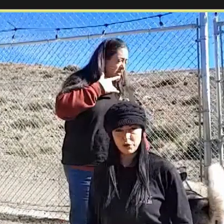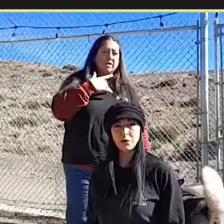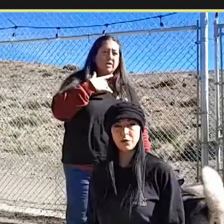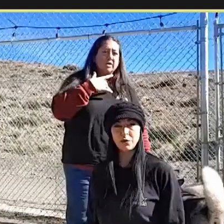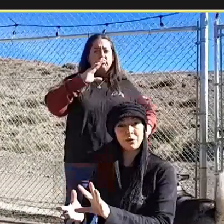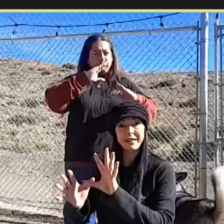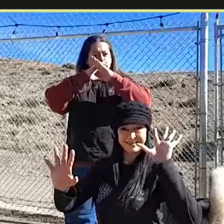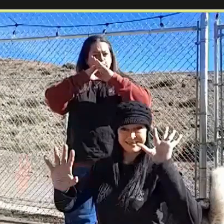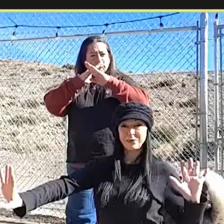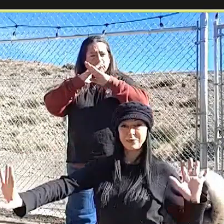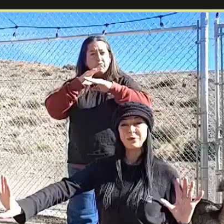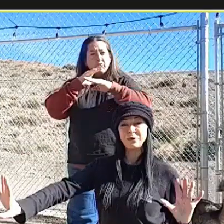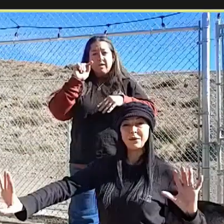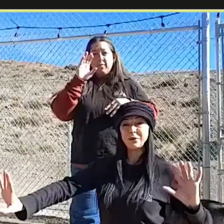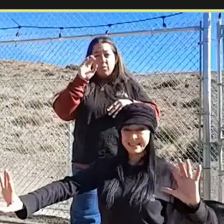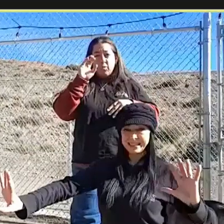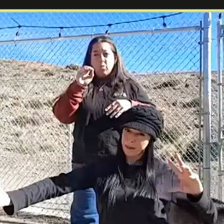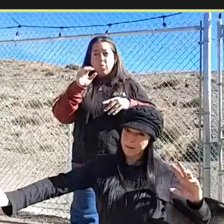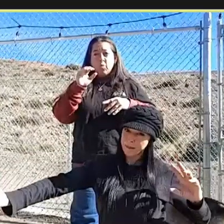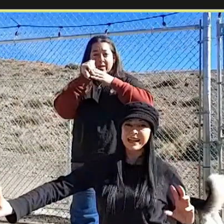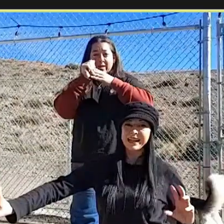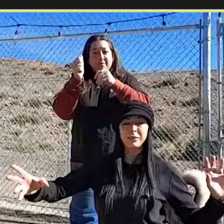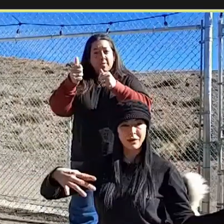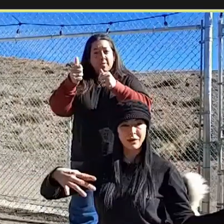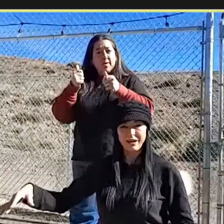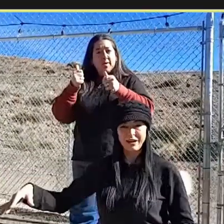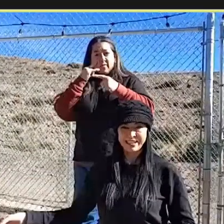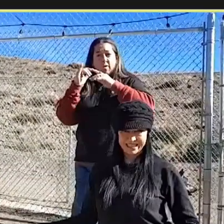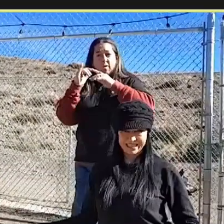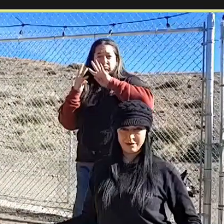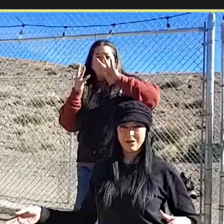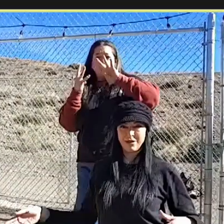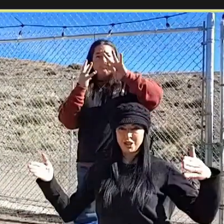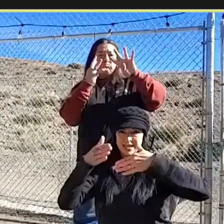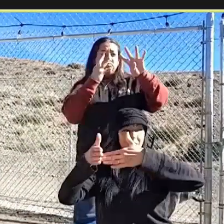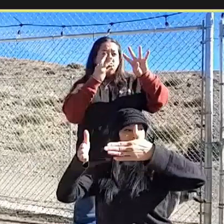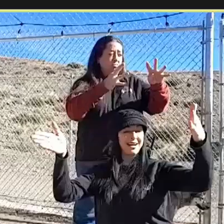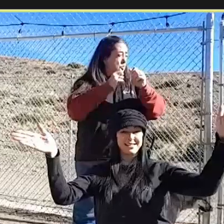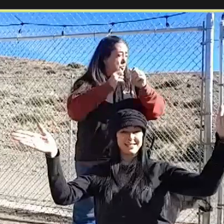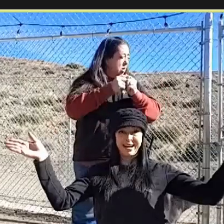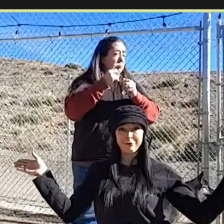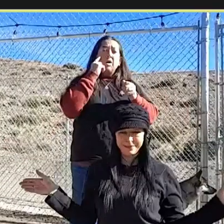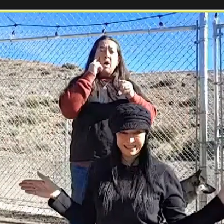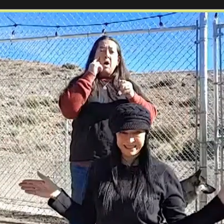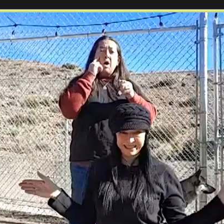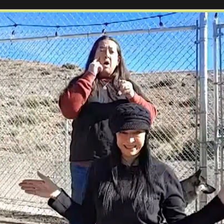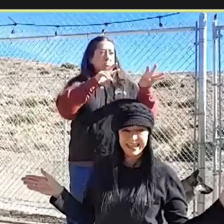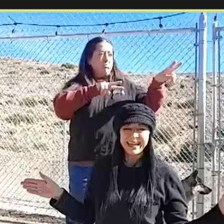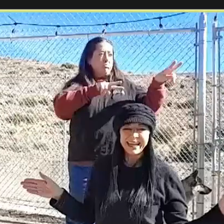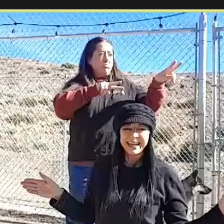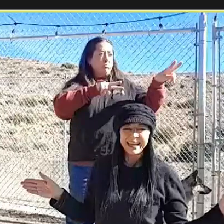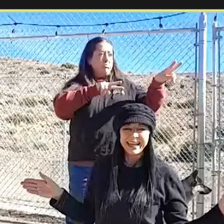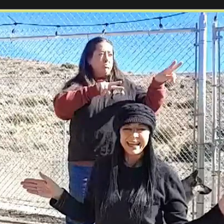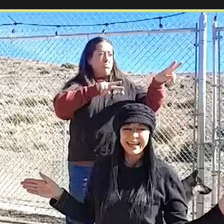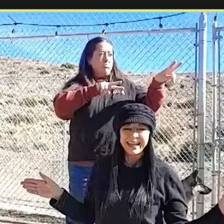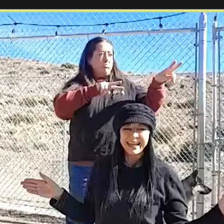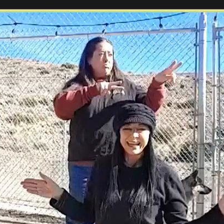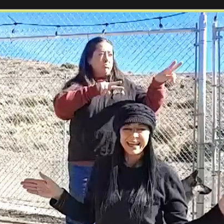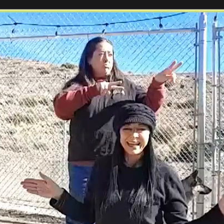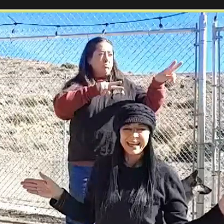he feels, like he's the protector. Whereas when Taboo would lead from the back, we were all traveling together so that she could keep her eyes on